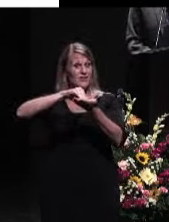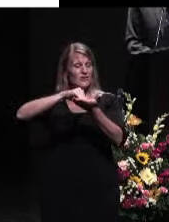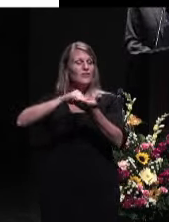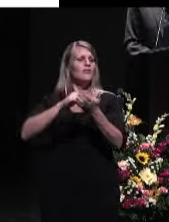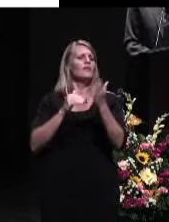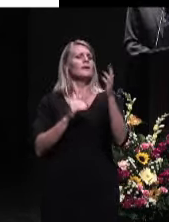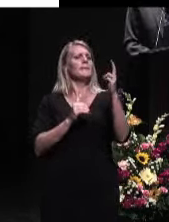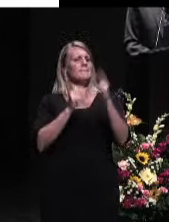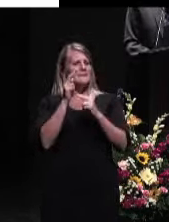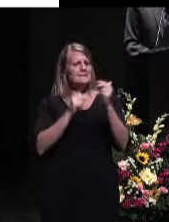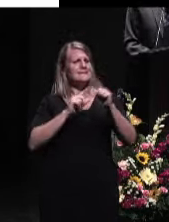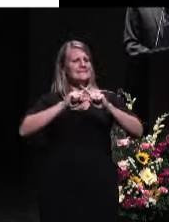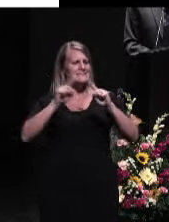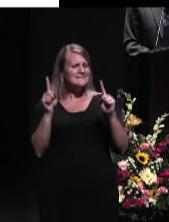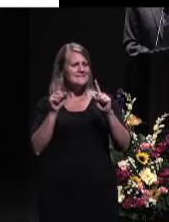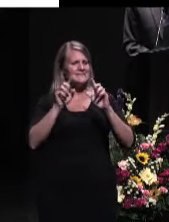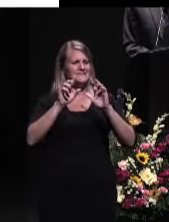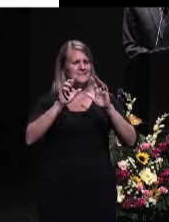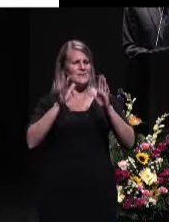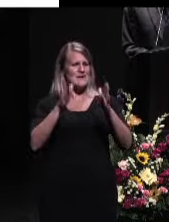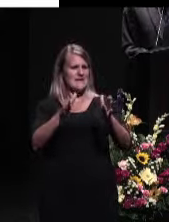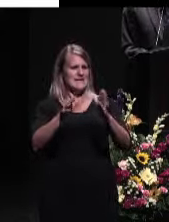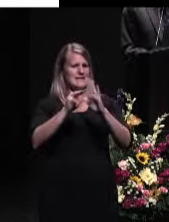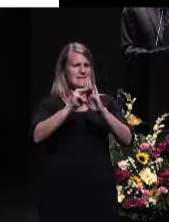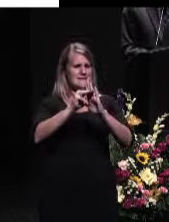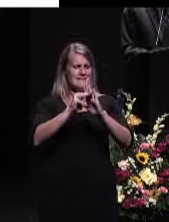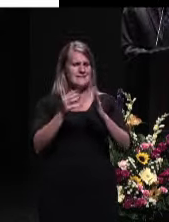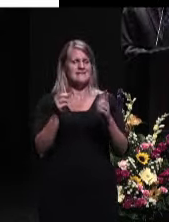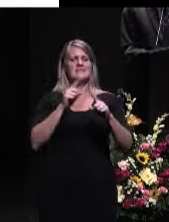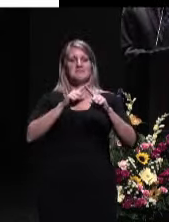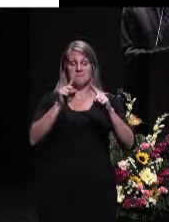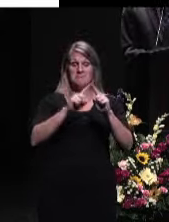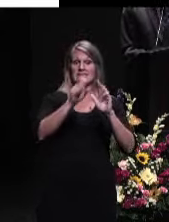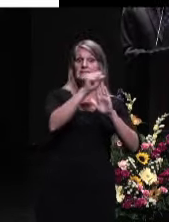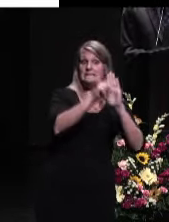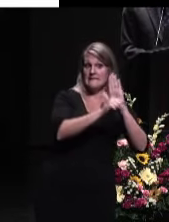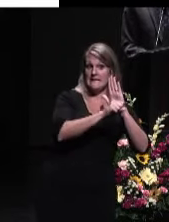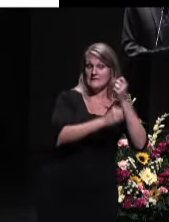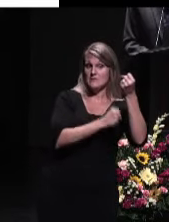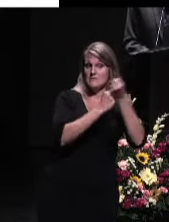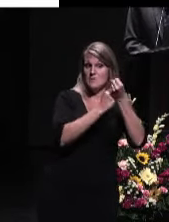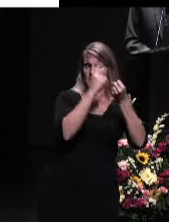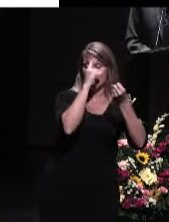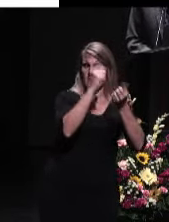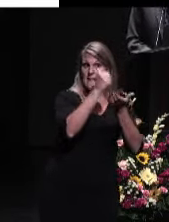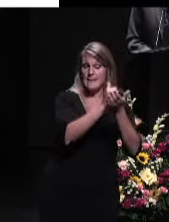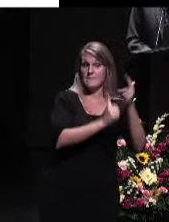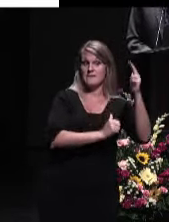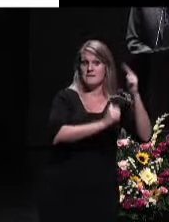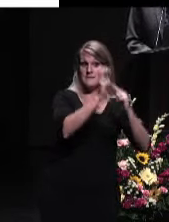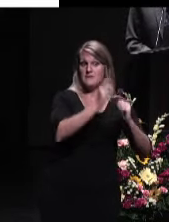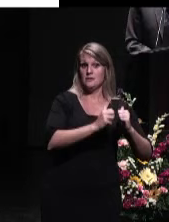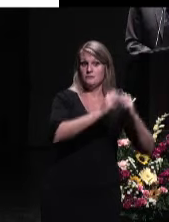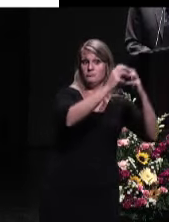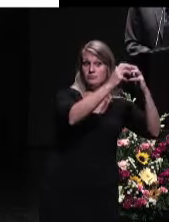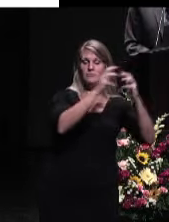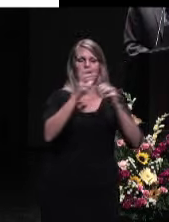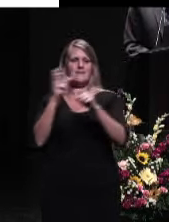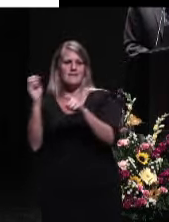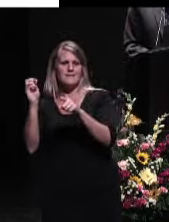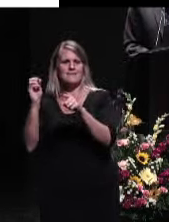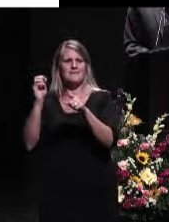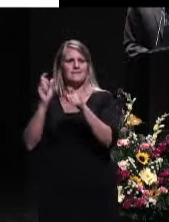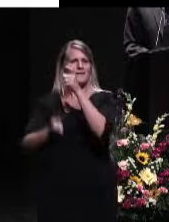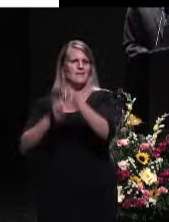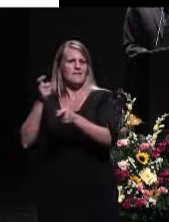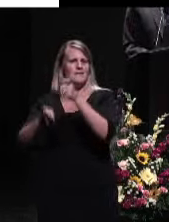different financial model, where we have a combination of state support for the building and endowment support exclusively for the